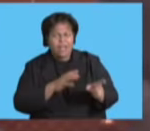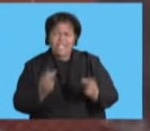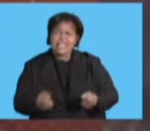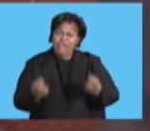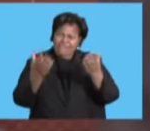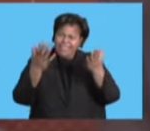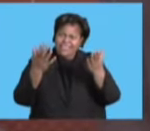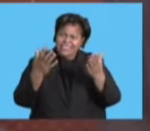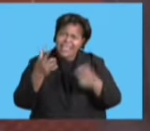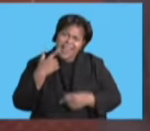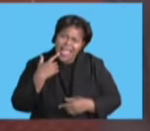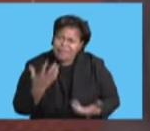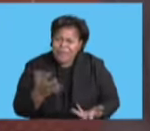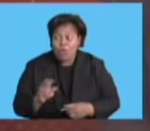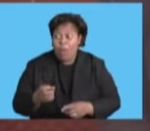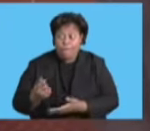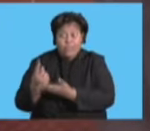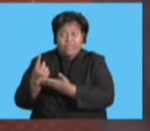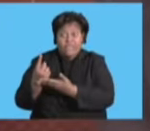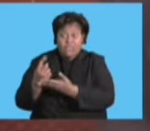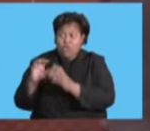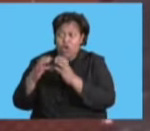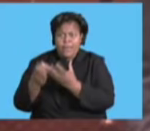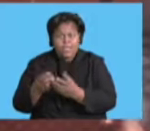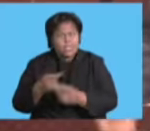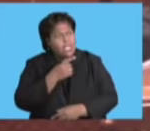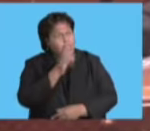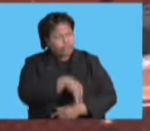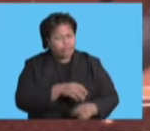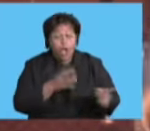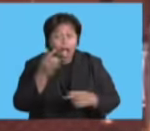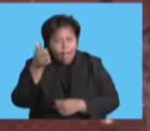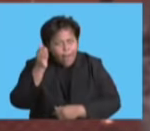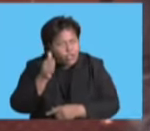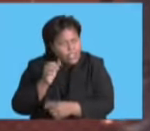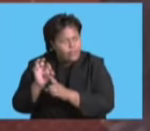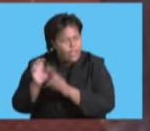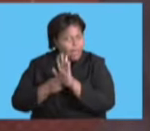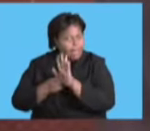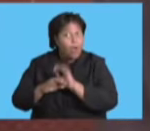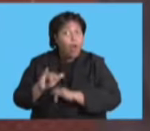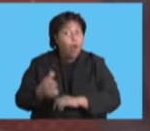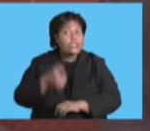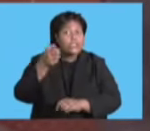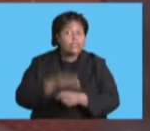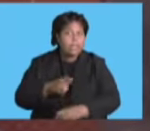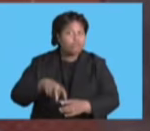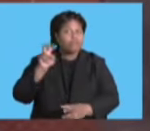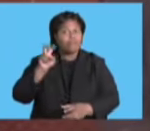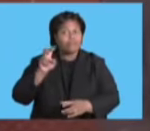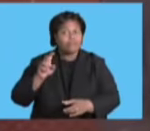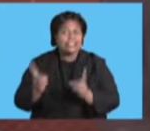with the Privileges Committee requiring him to apologize to the Honourable Prime Minister or face 6 months suspension from the Parliament.